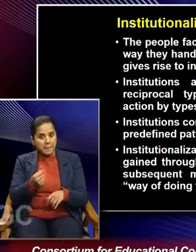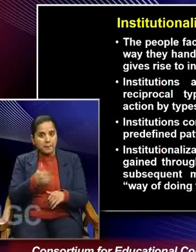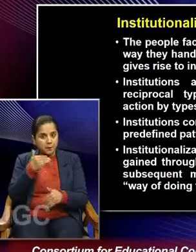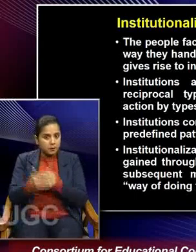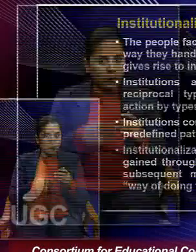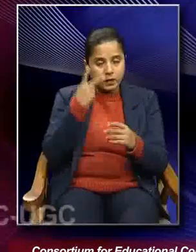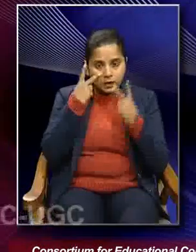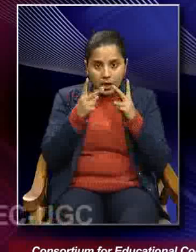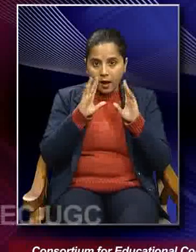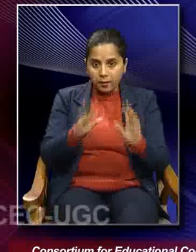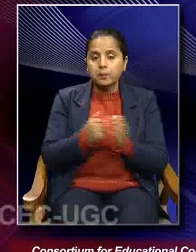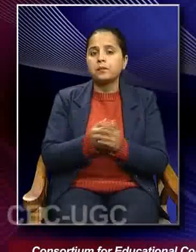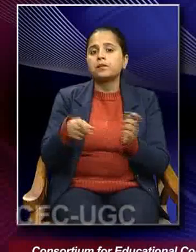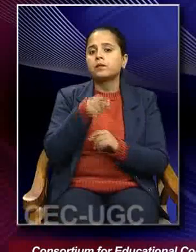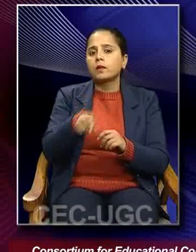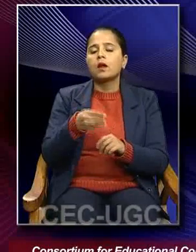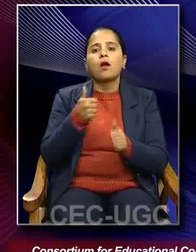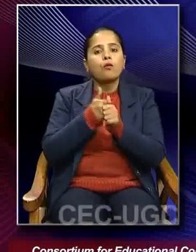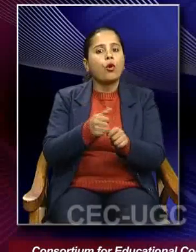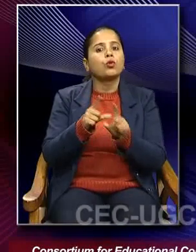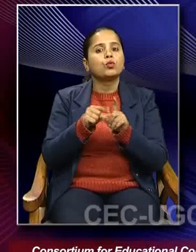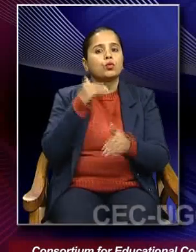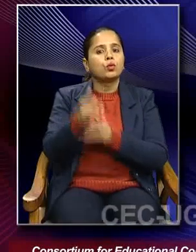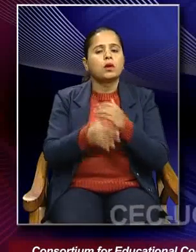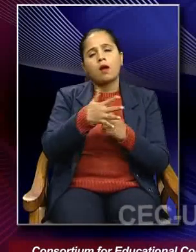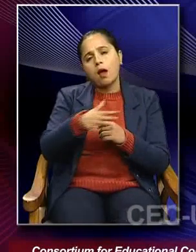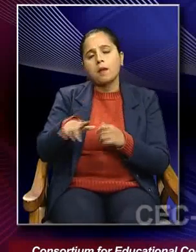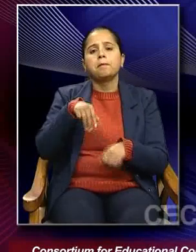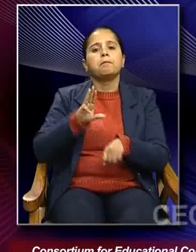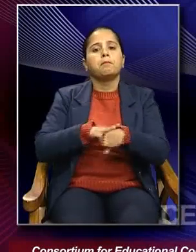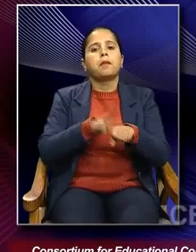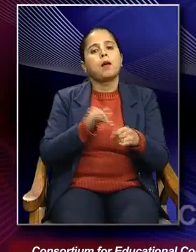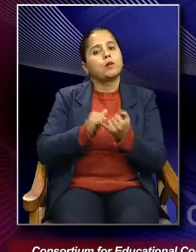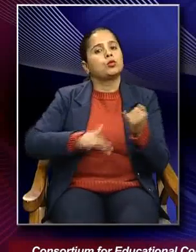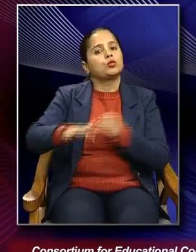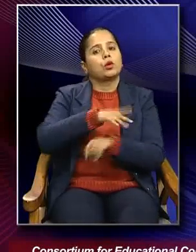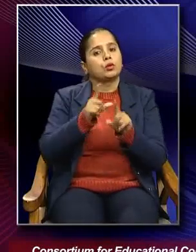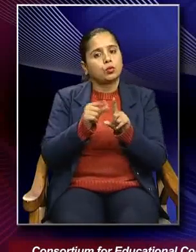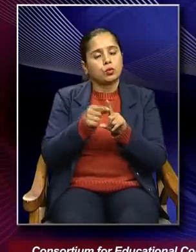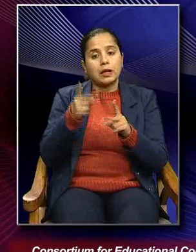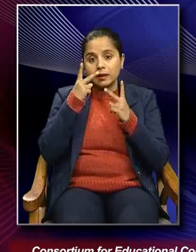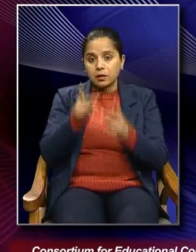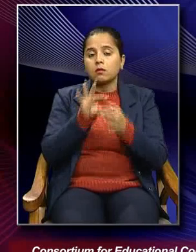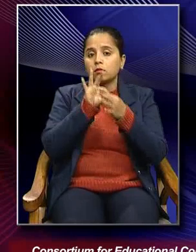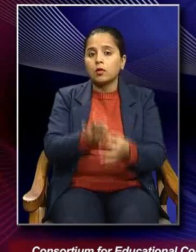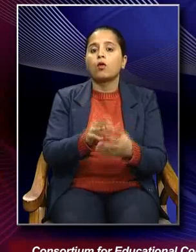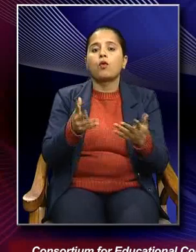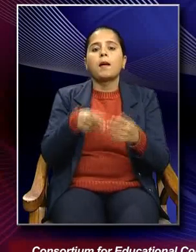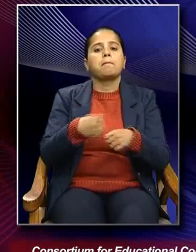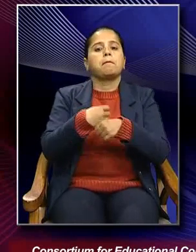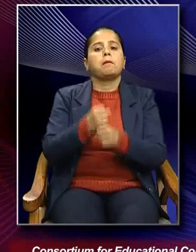considered as followed by the average members of the society, it leads to the formation